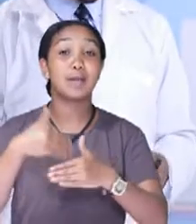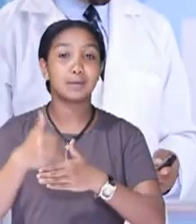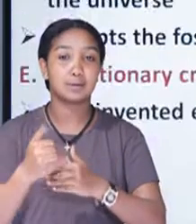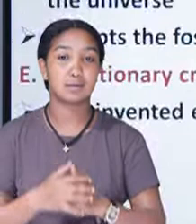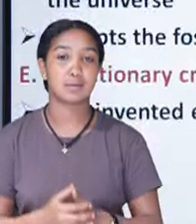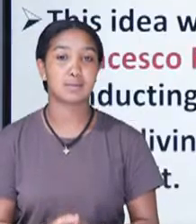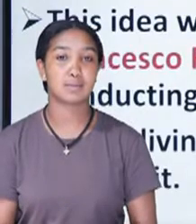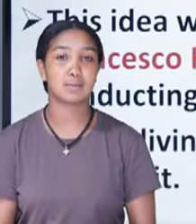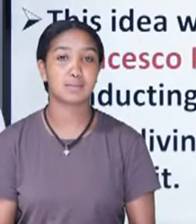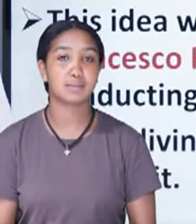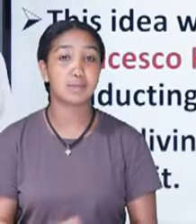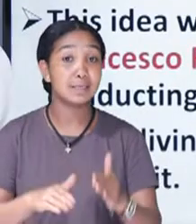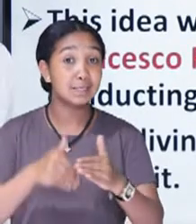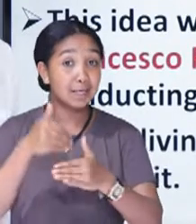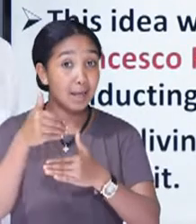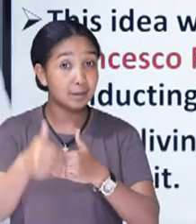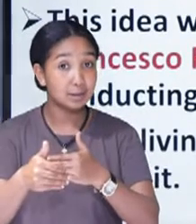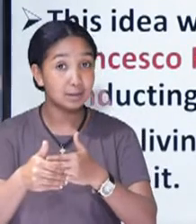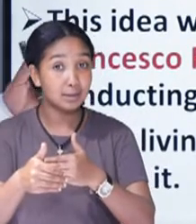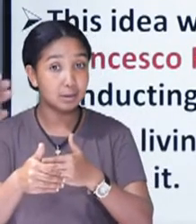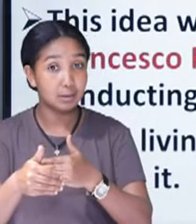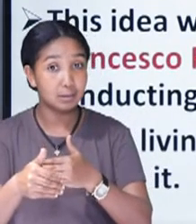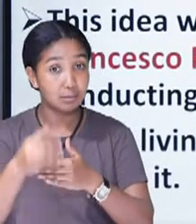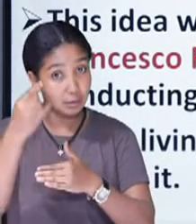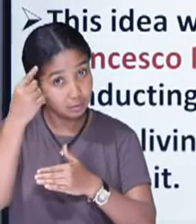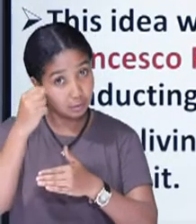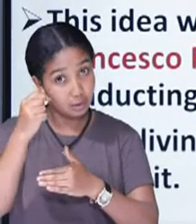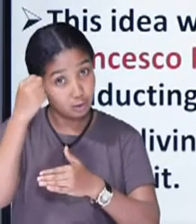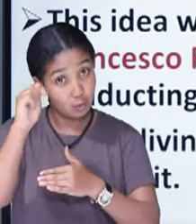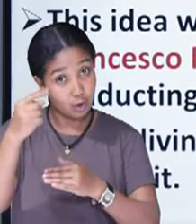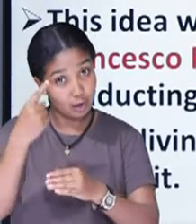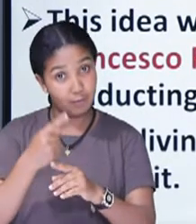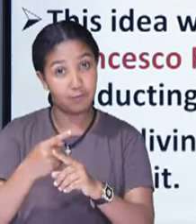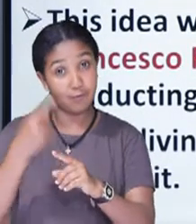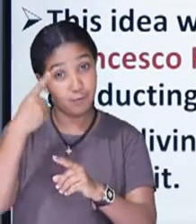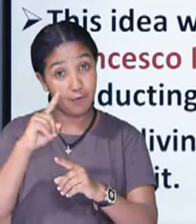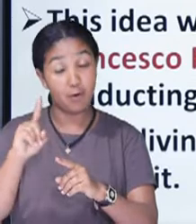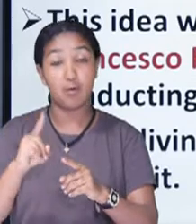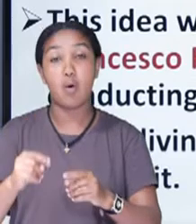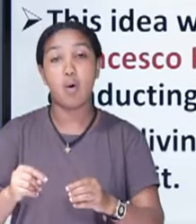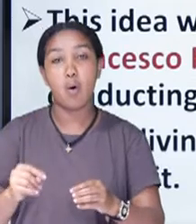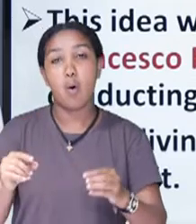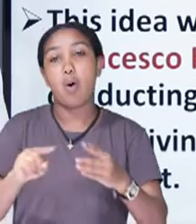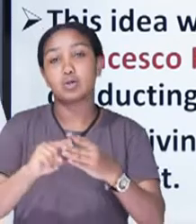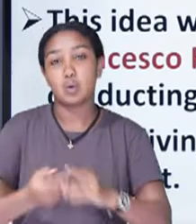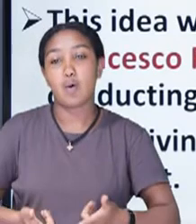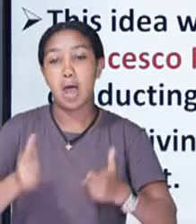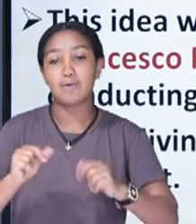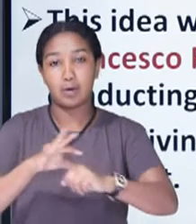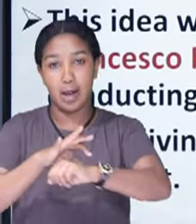one. The next theory for origin of life on Earth.